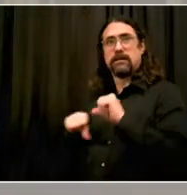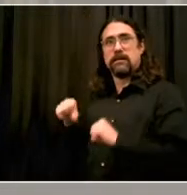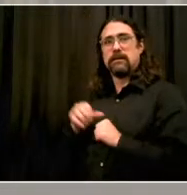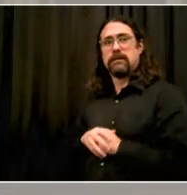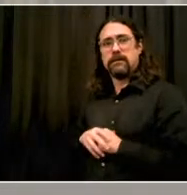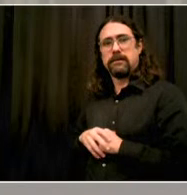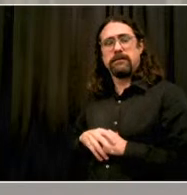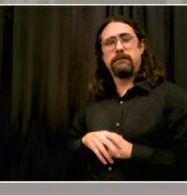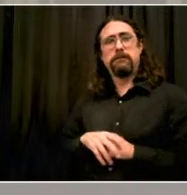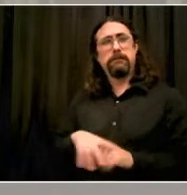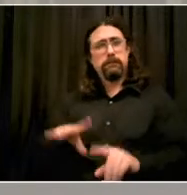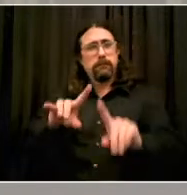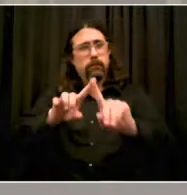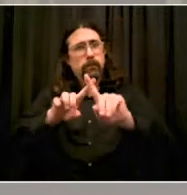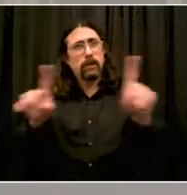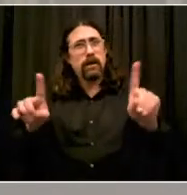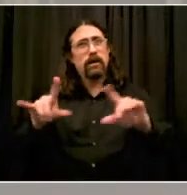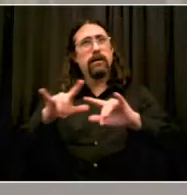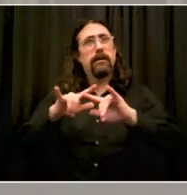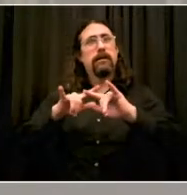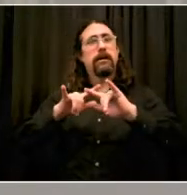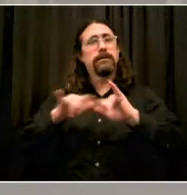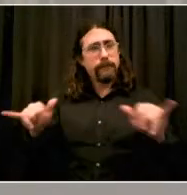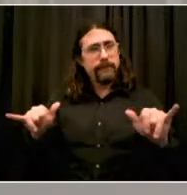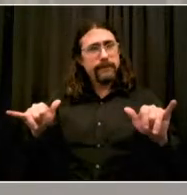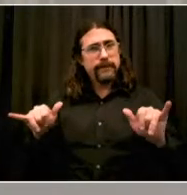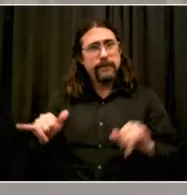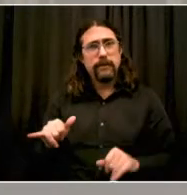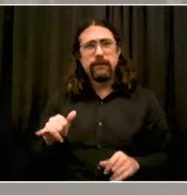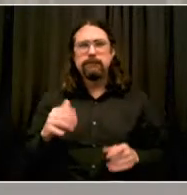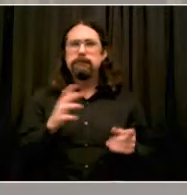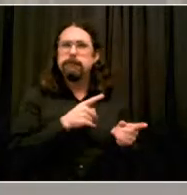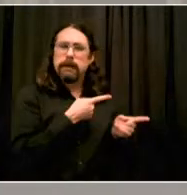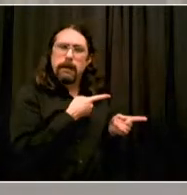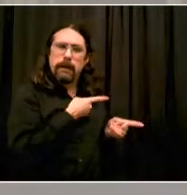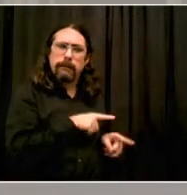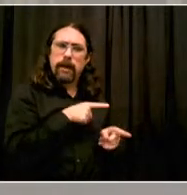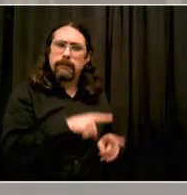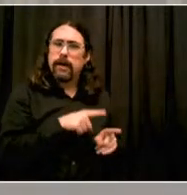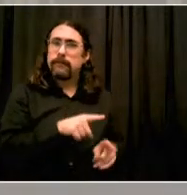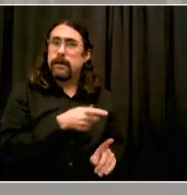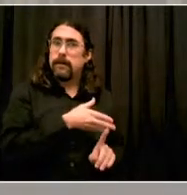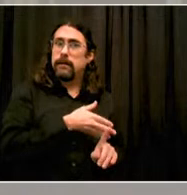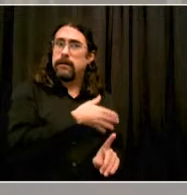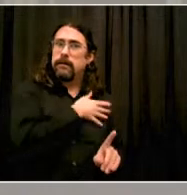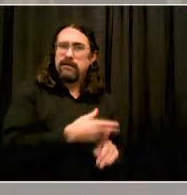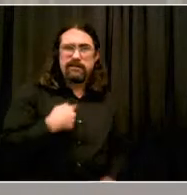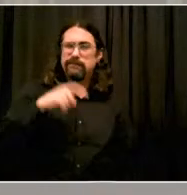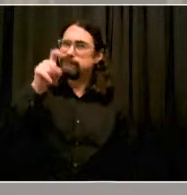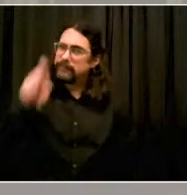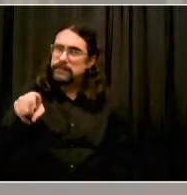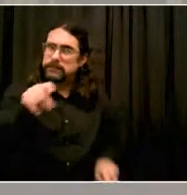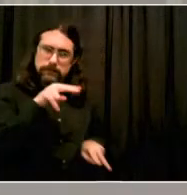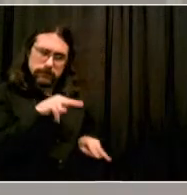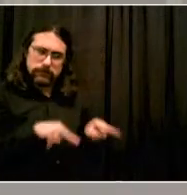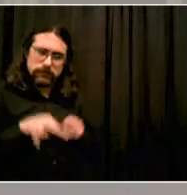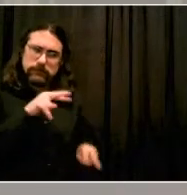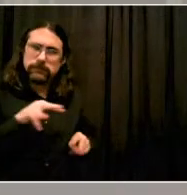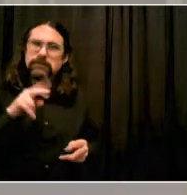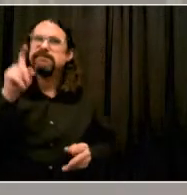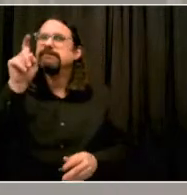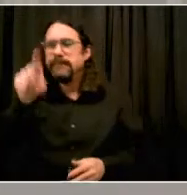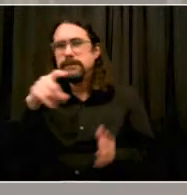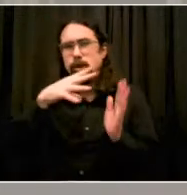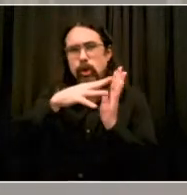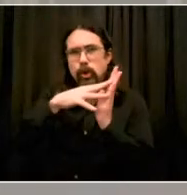trying to serve. And I think our focus going forward will be on ensuring that we bring to bear the